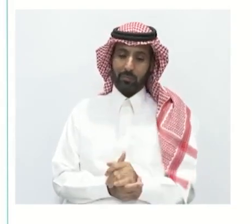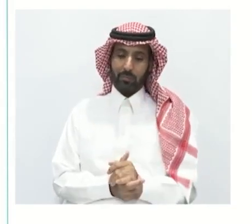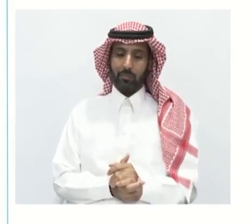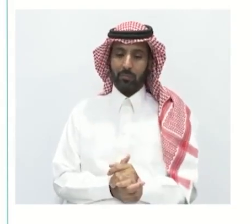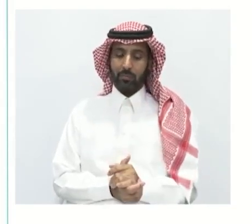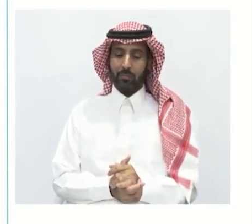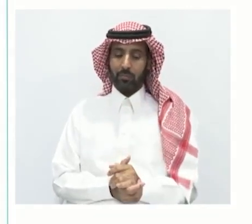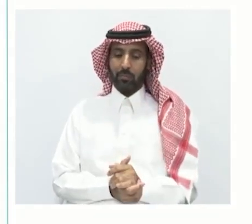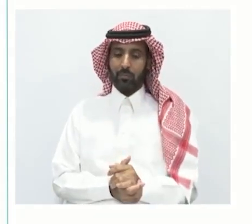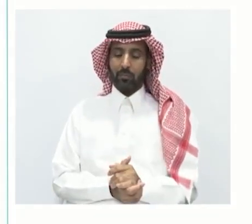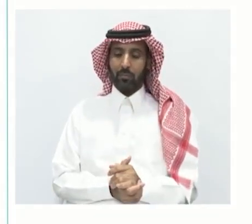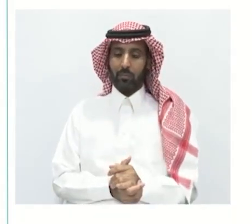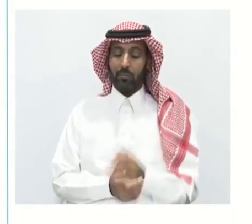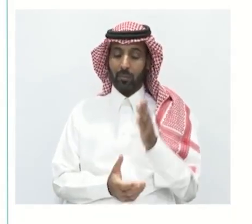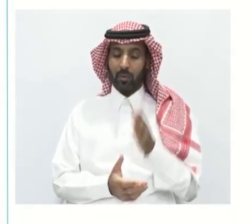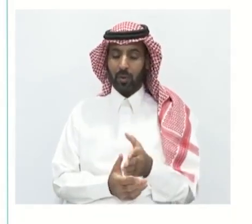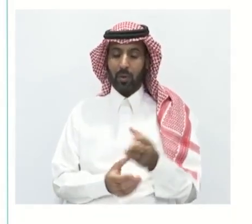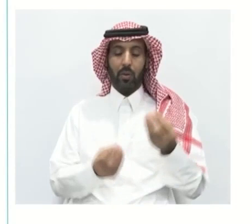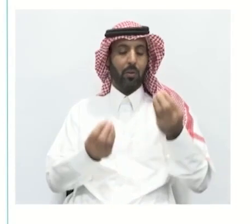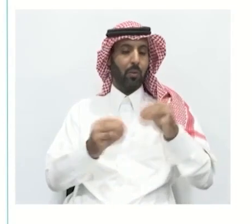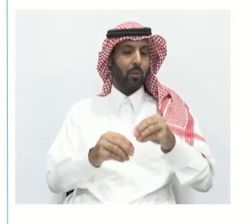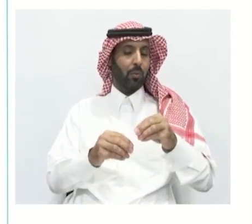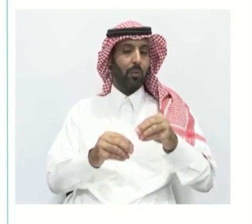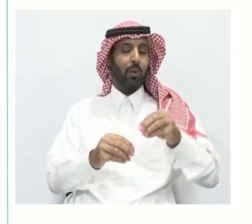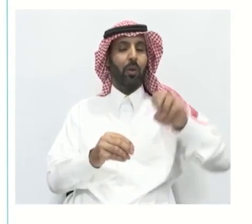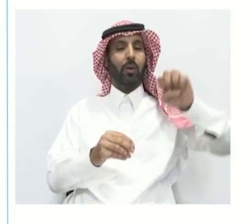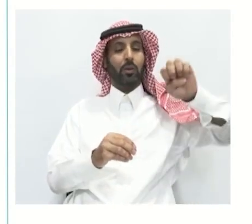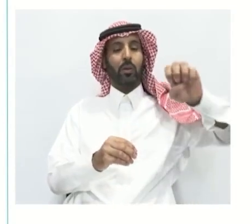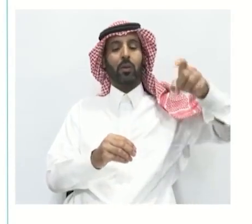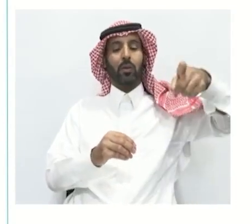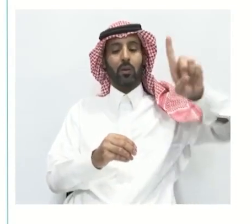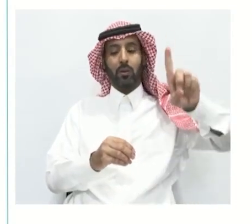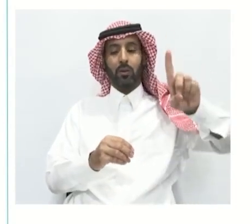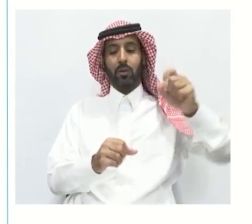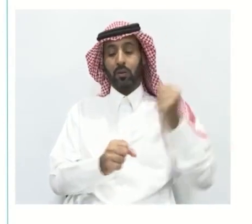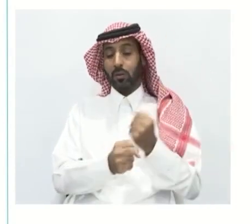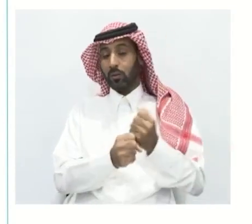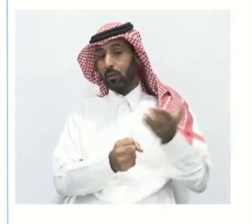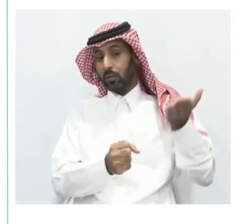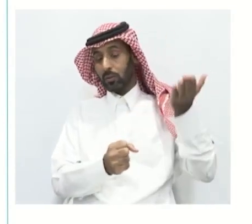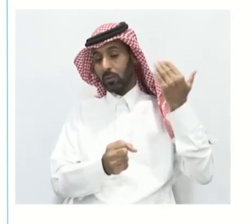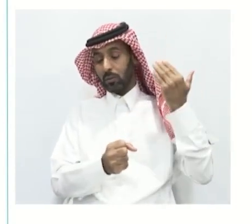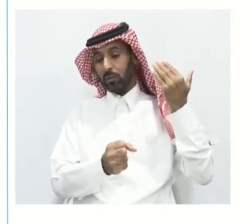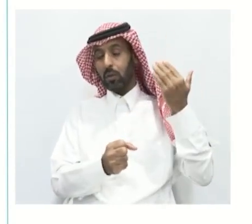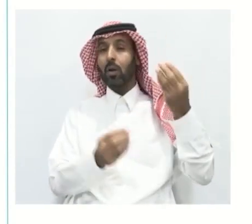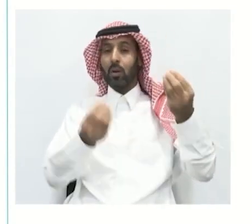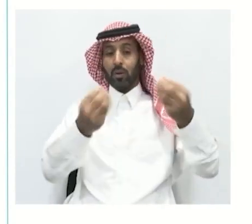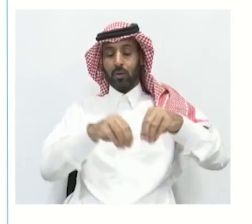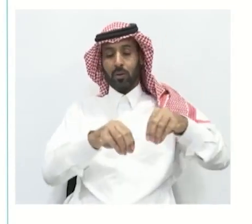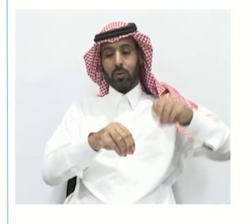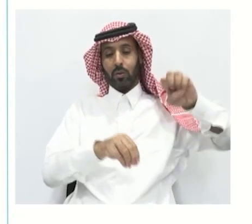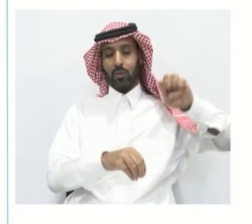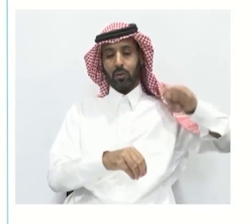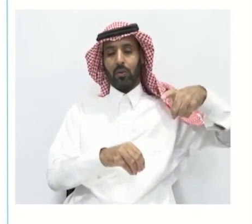verbs. Let's take first the regular. The regular verbs are the verbs when you want to make them into a past, you just add